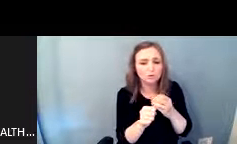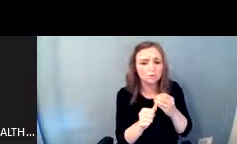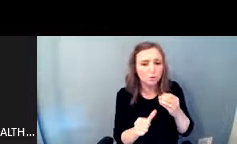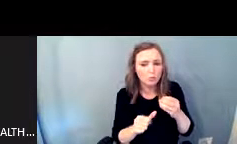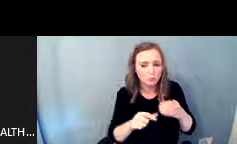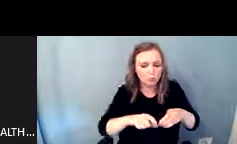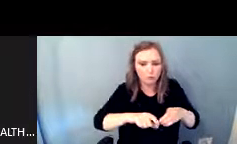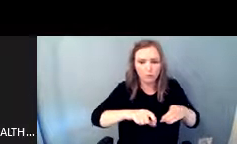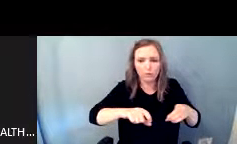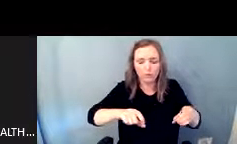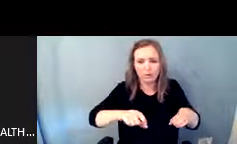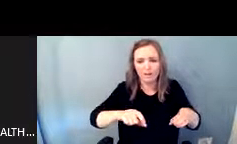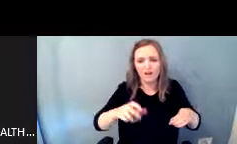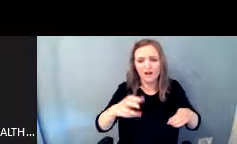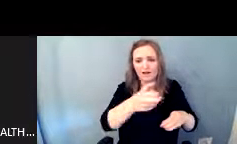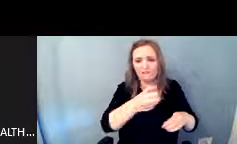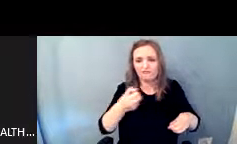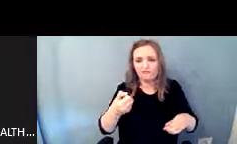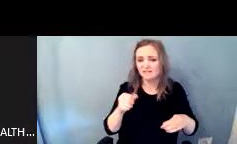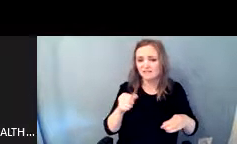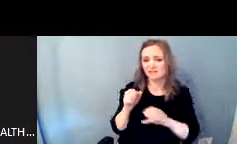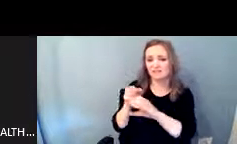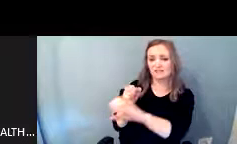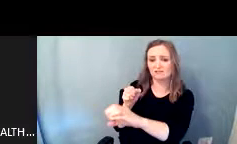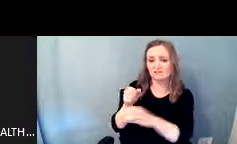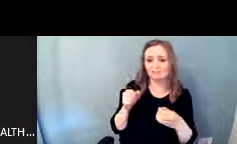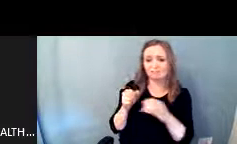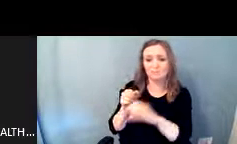in your fridge while you get 3 consecutive motions.